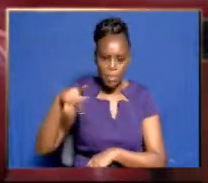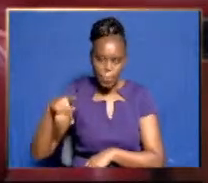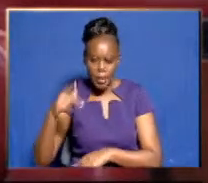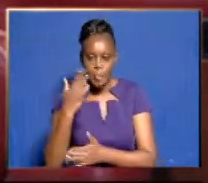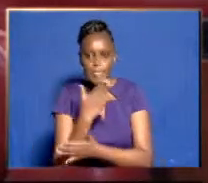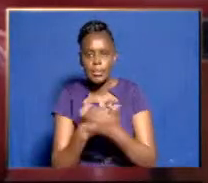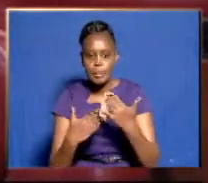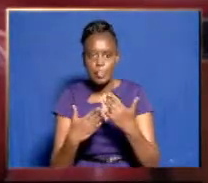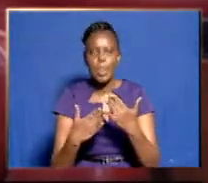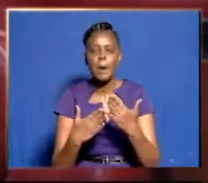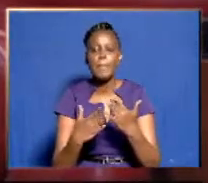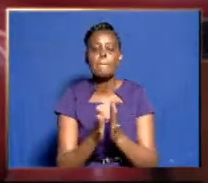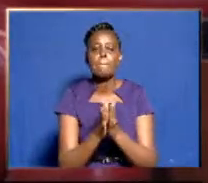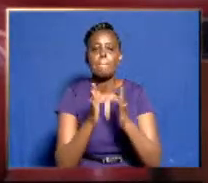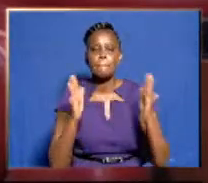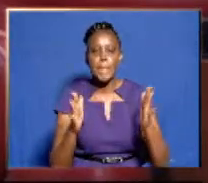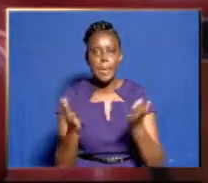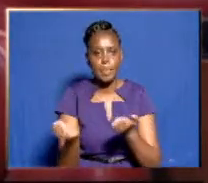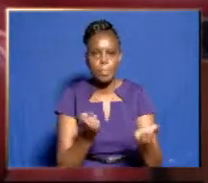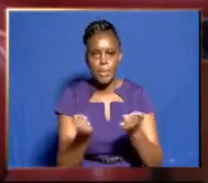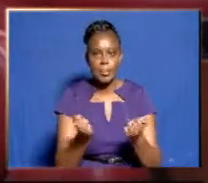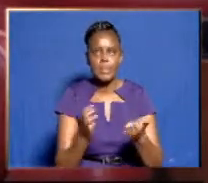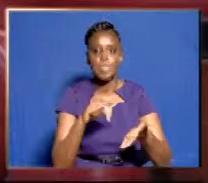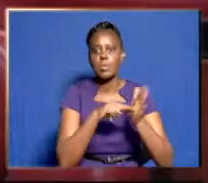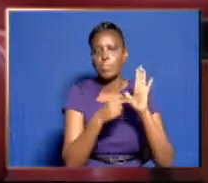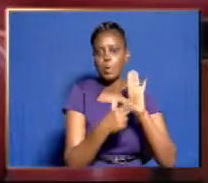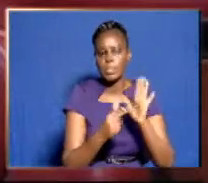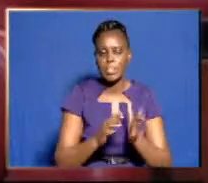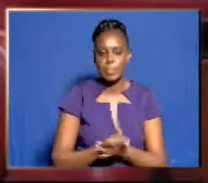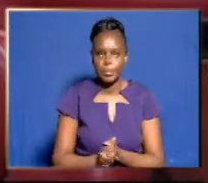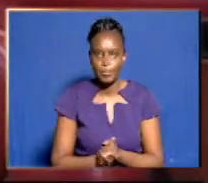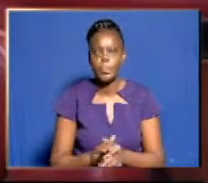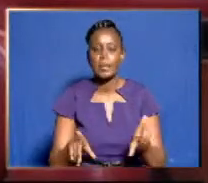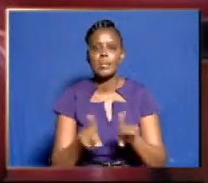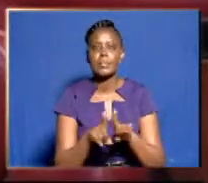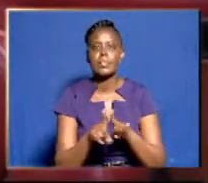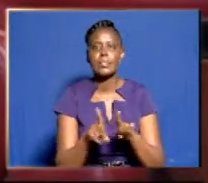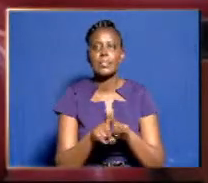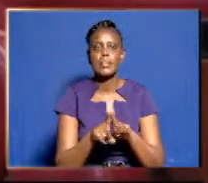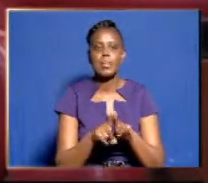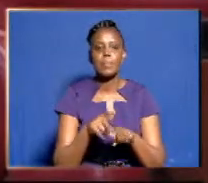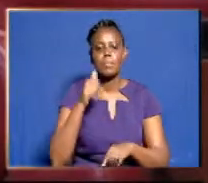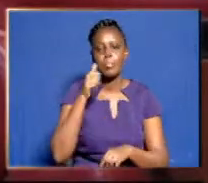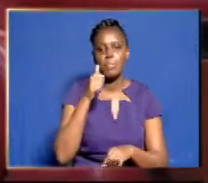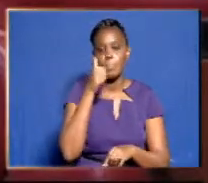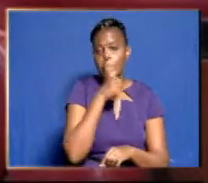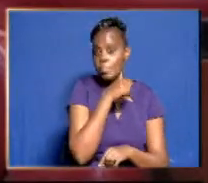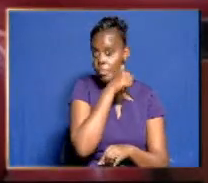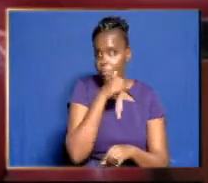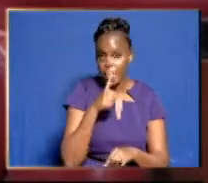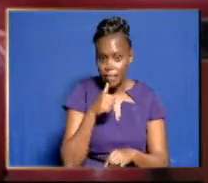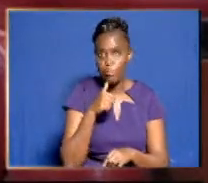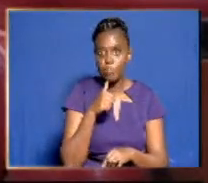of the major investments. Honorable Speaker, there's also the whole issue of privatization and divestiture.